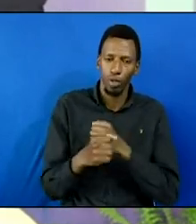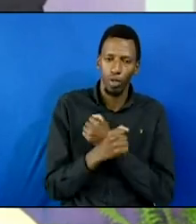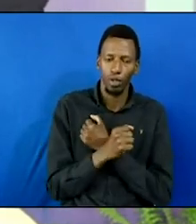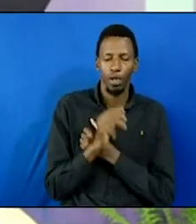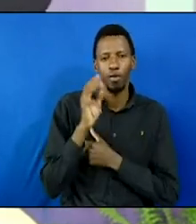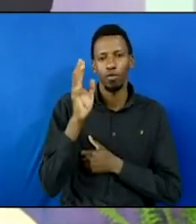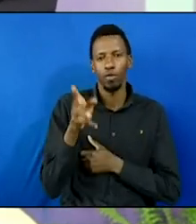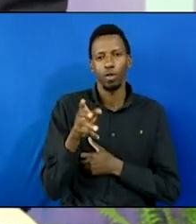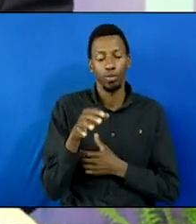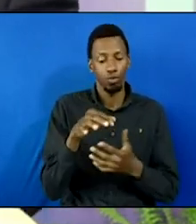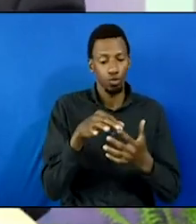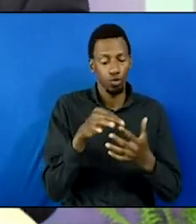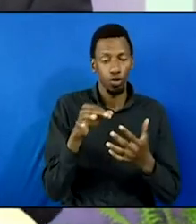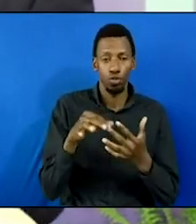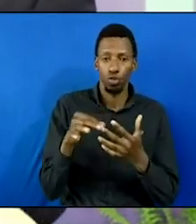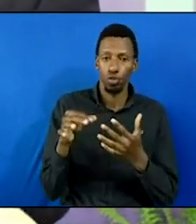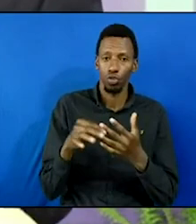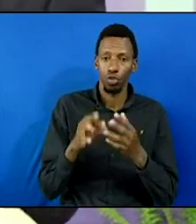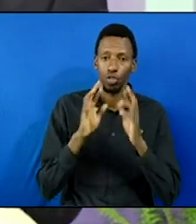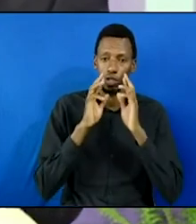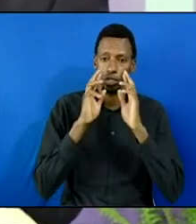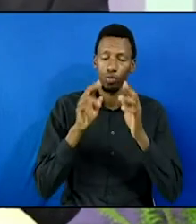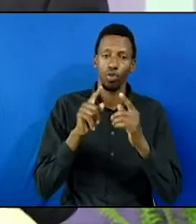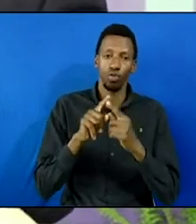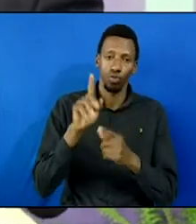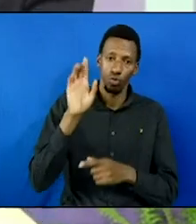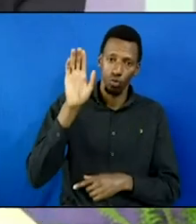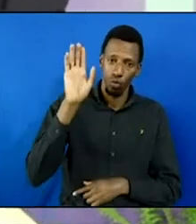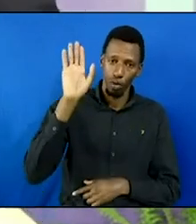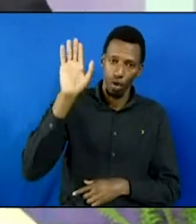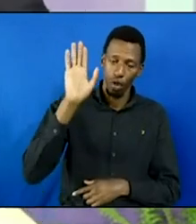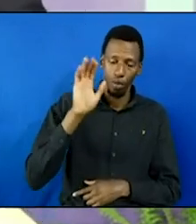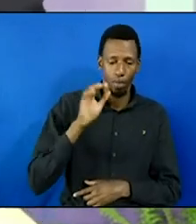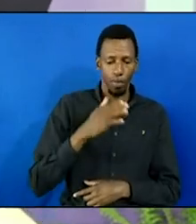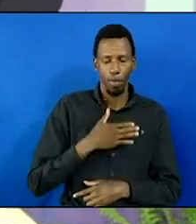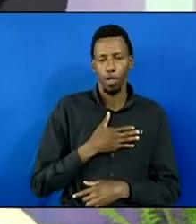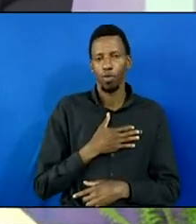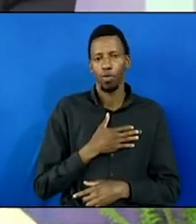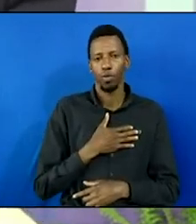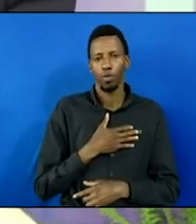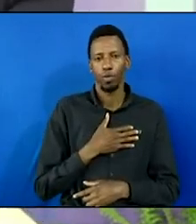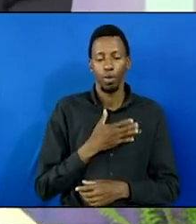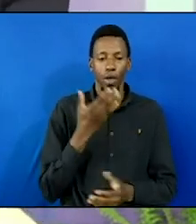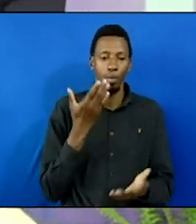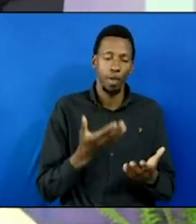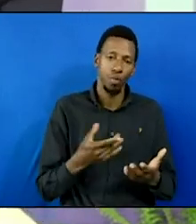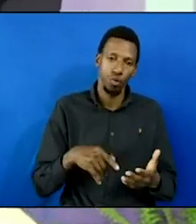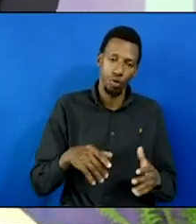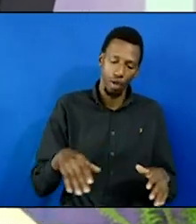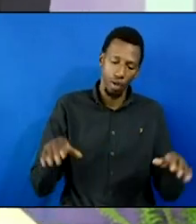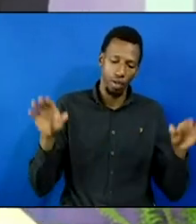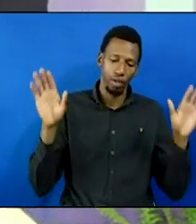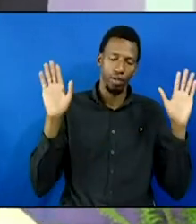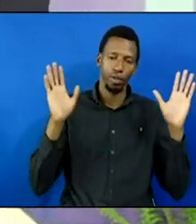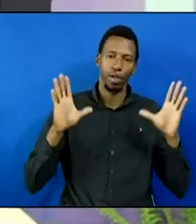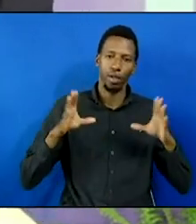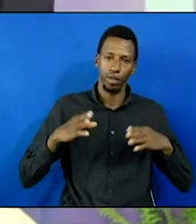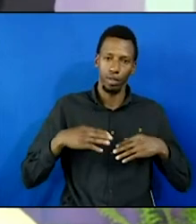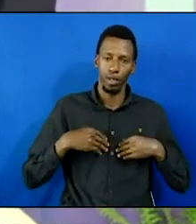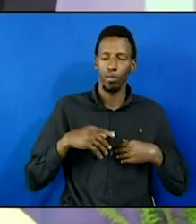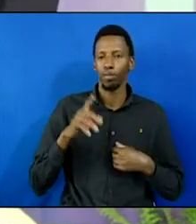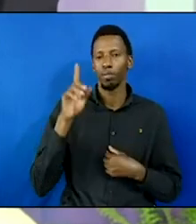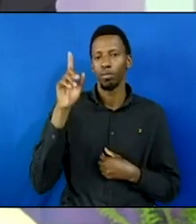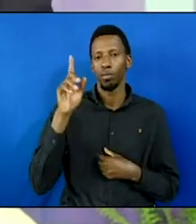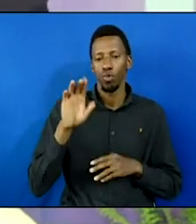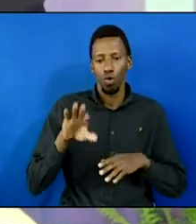The choice to respond to him is ours, either to respond in surrender to his lordship